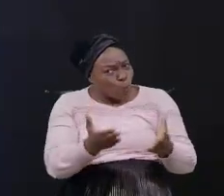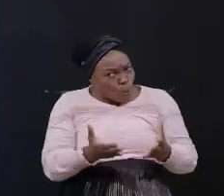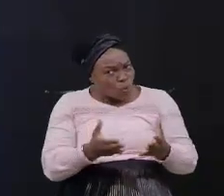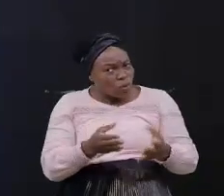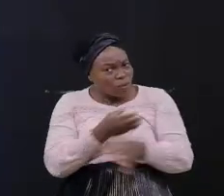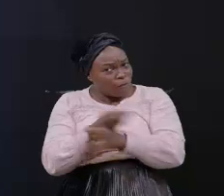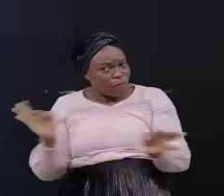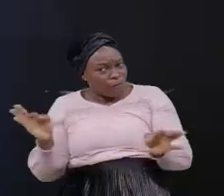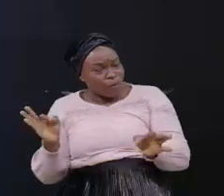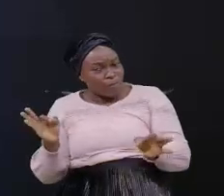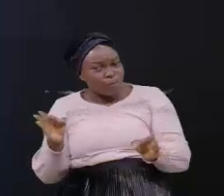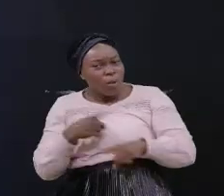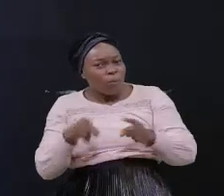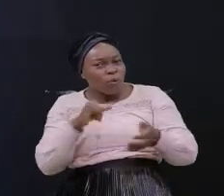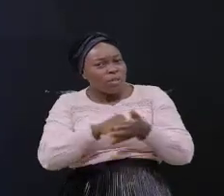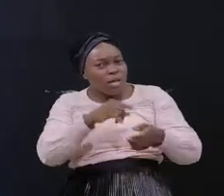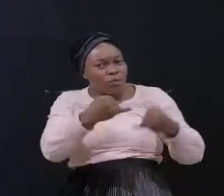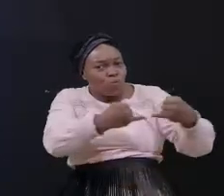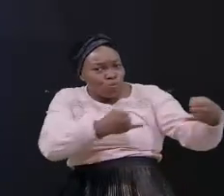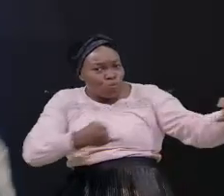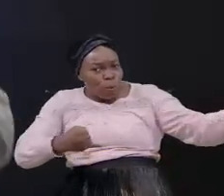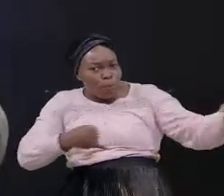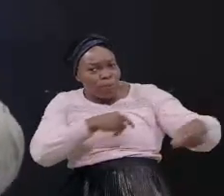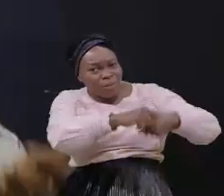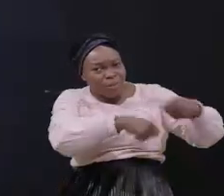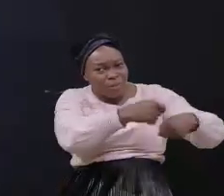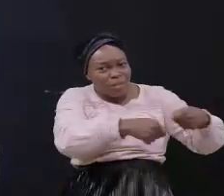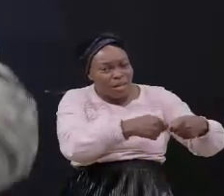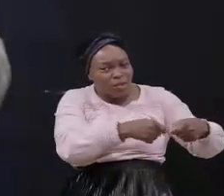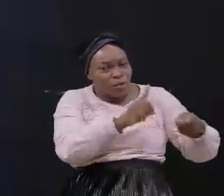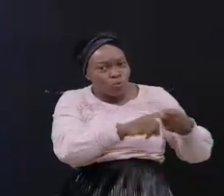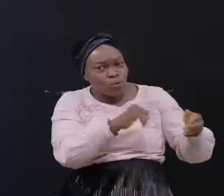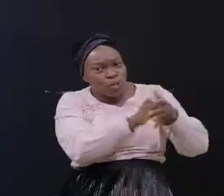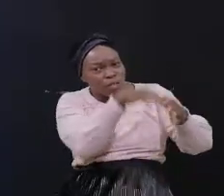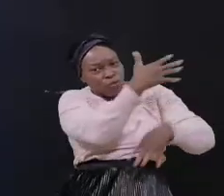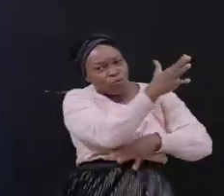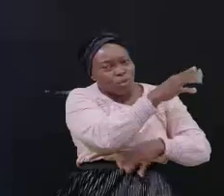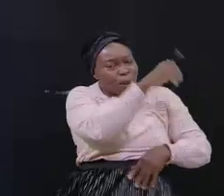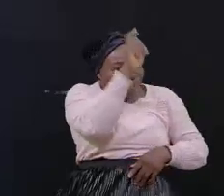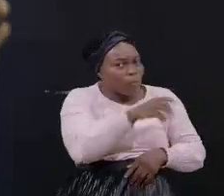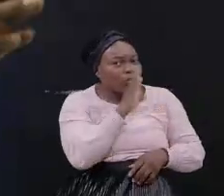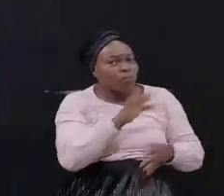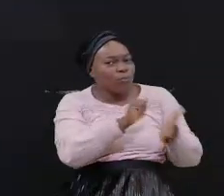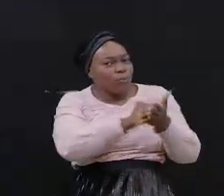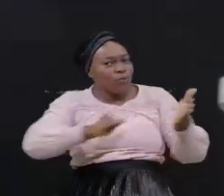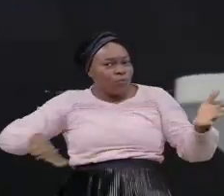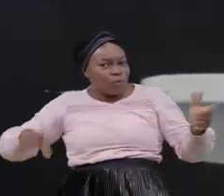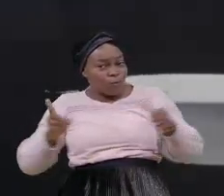binds him to that pole, to that tree, must be removed. Can I tell you, another